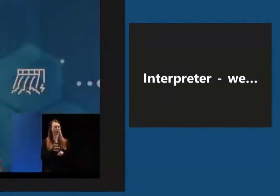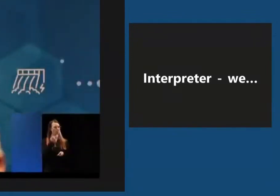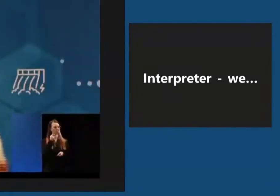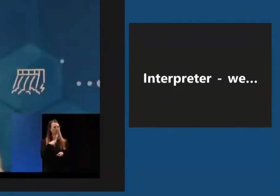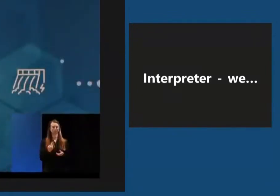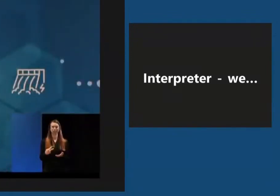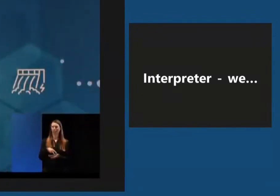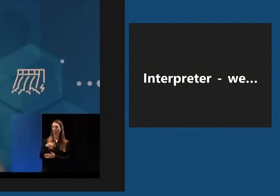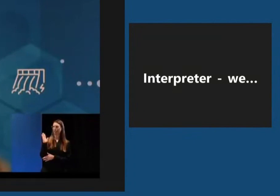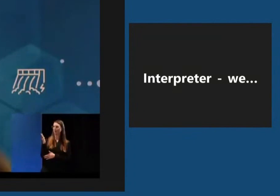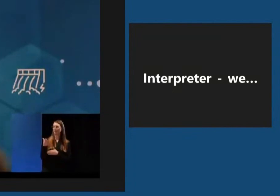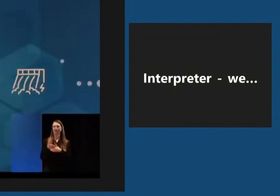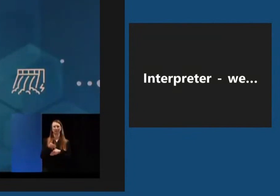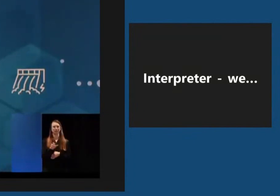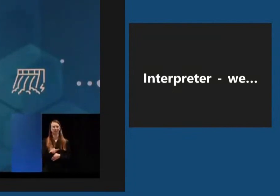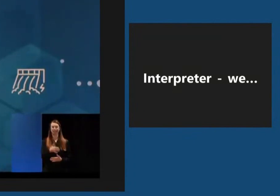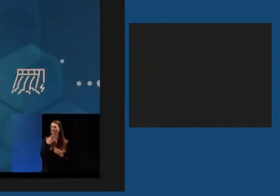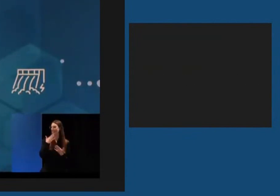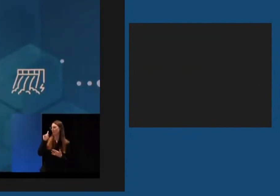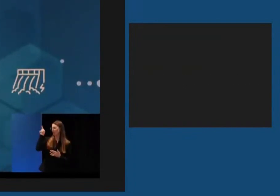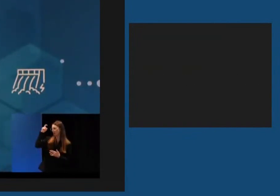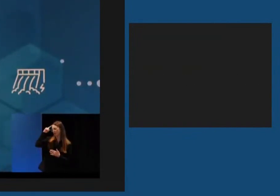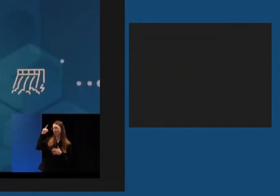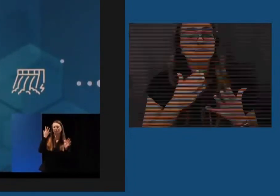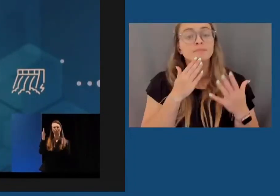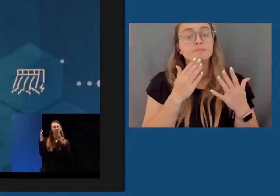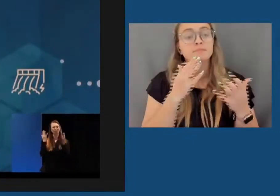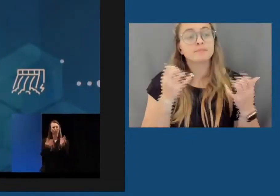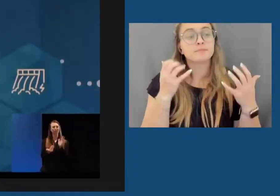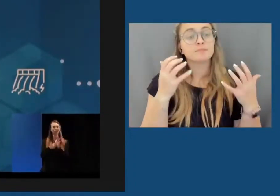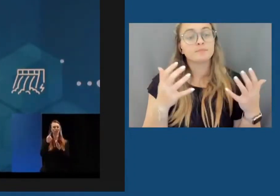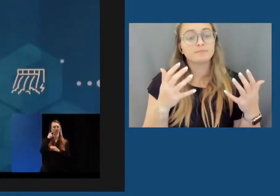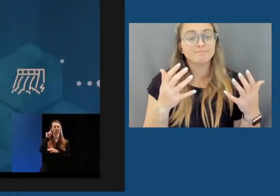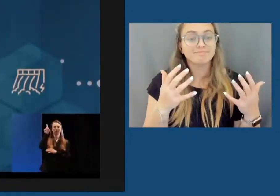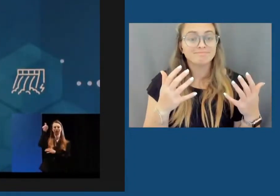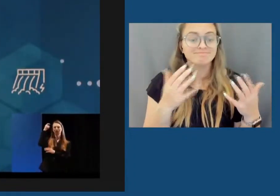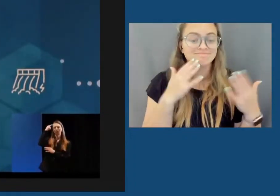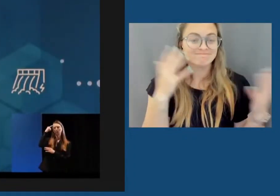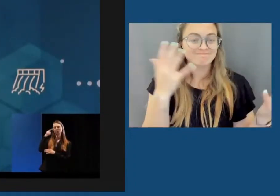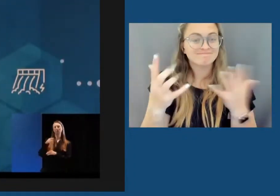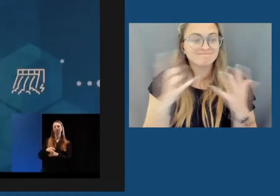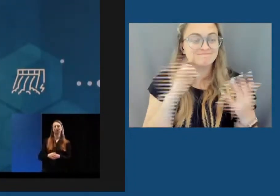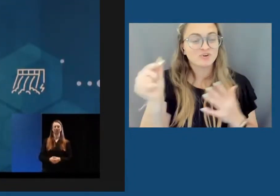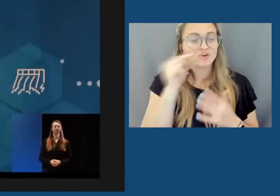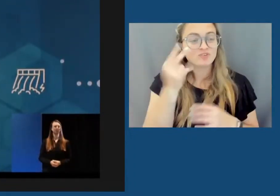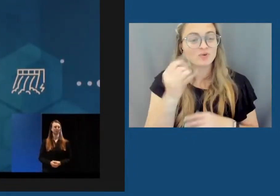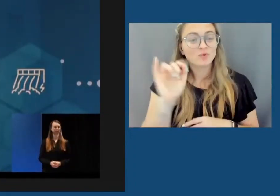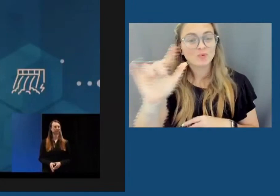Governor. Let's have another round of applause for Governor Hochul.